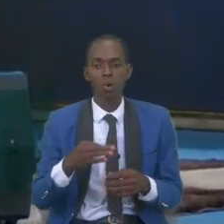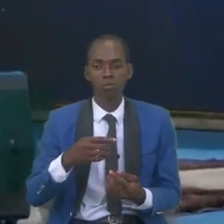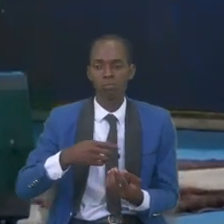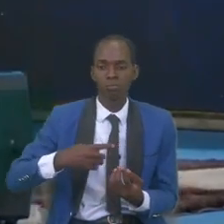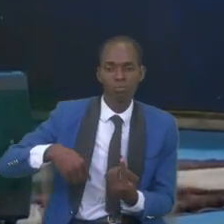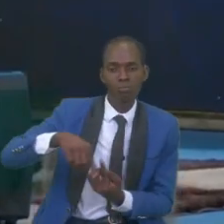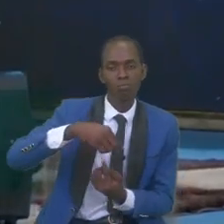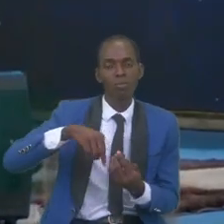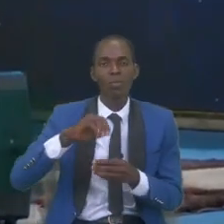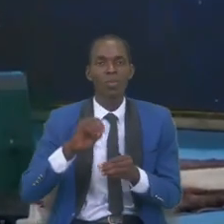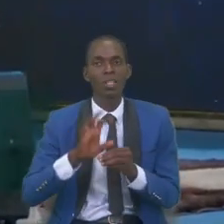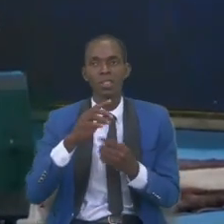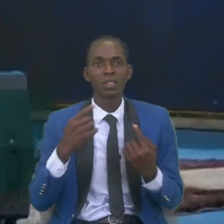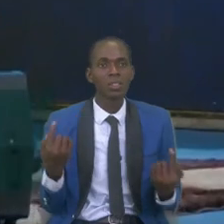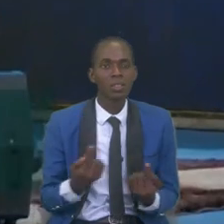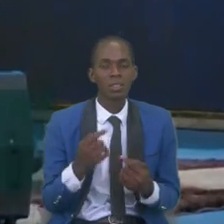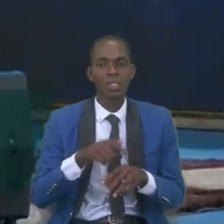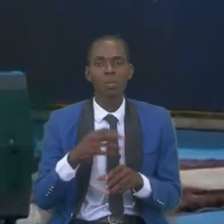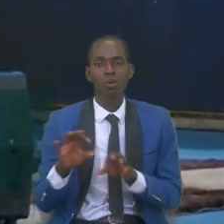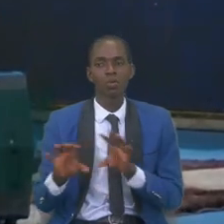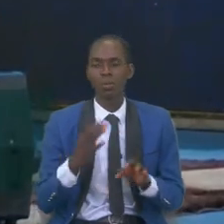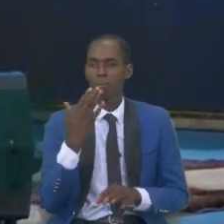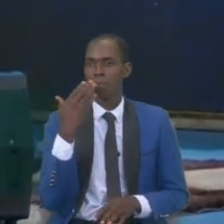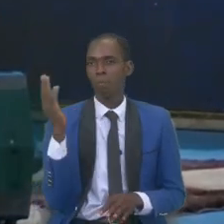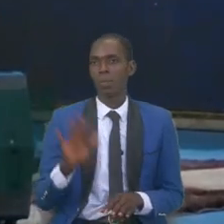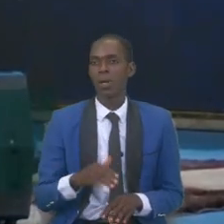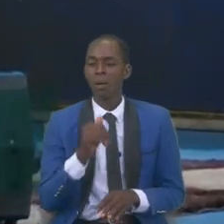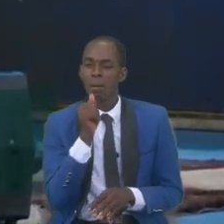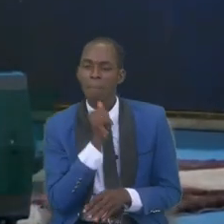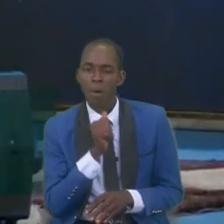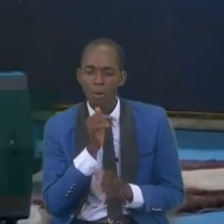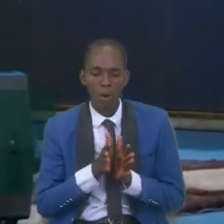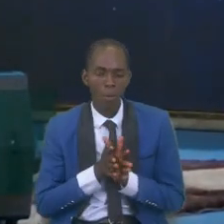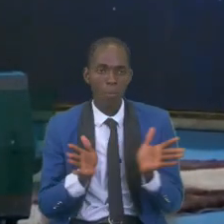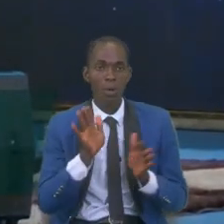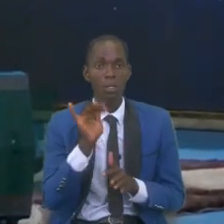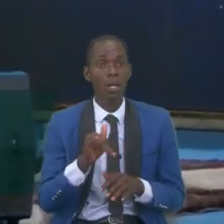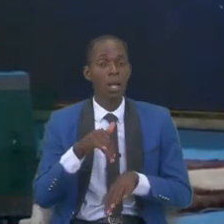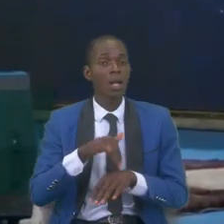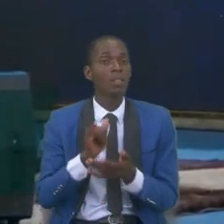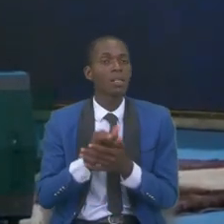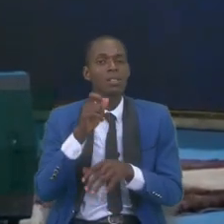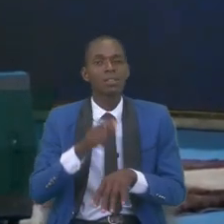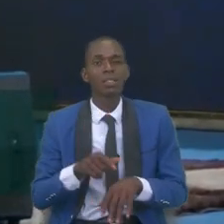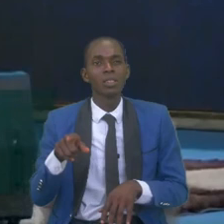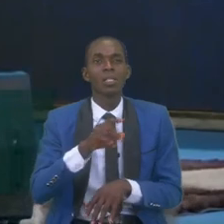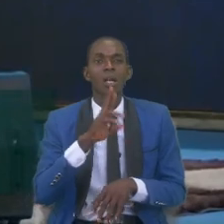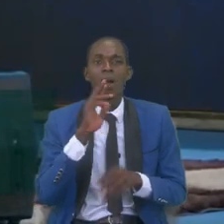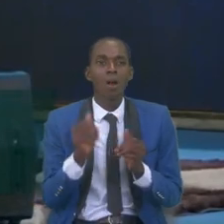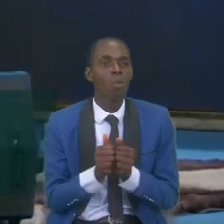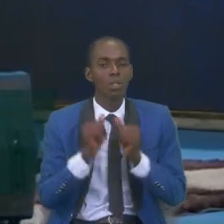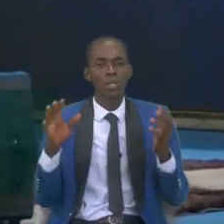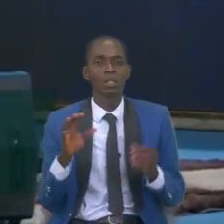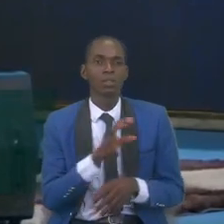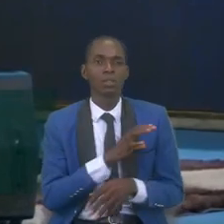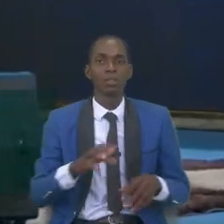that time of doing evil, privately and publicly, at that time you were without Christ, at that time